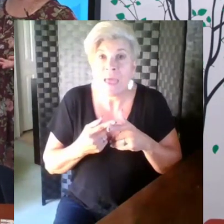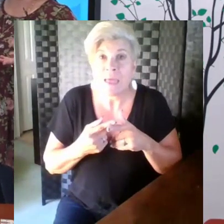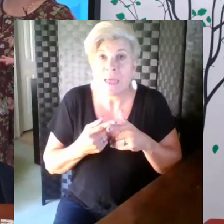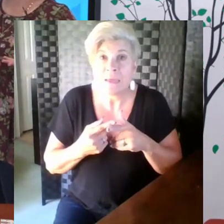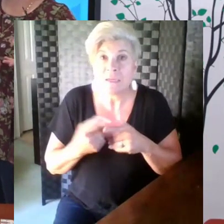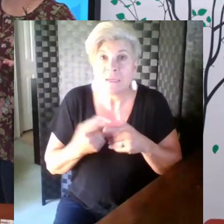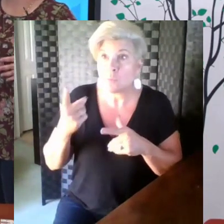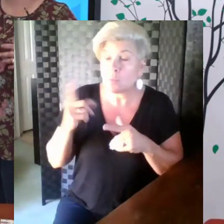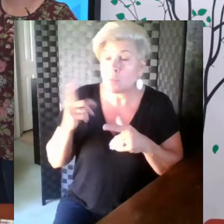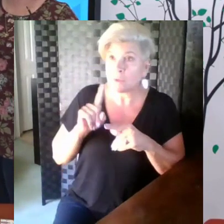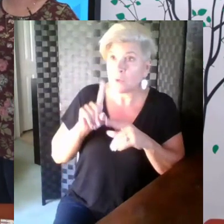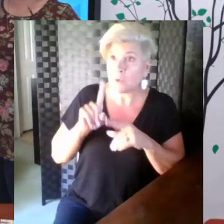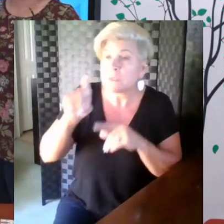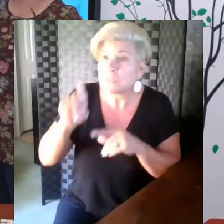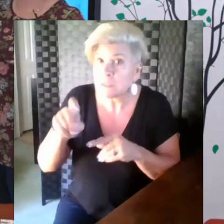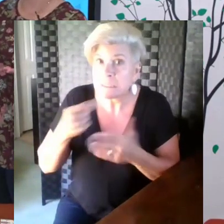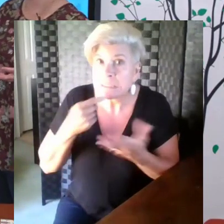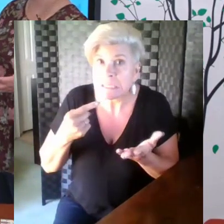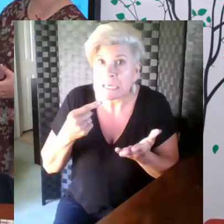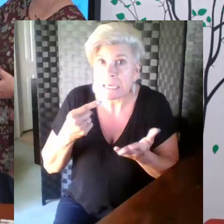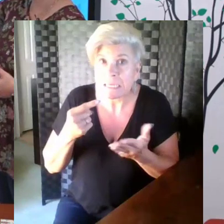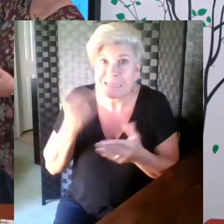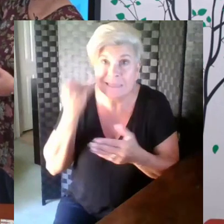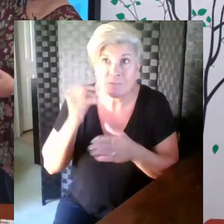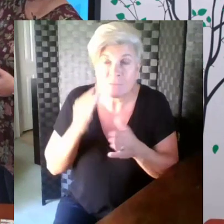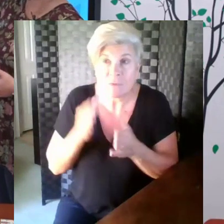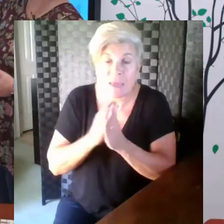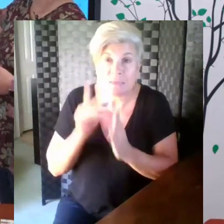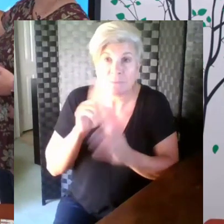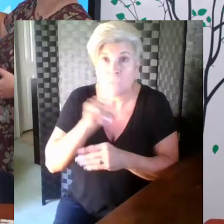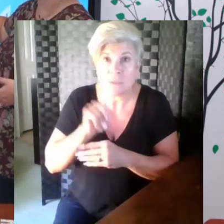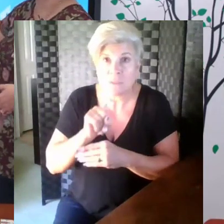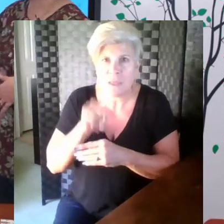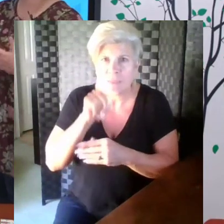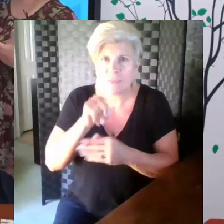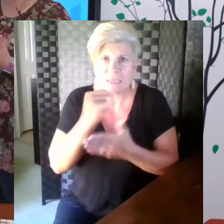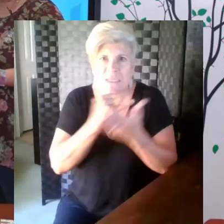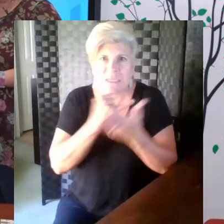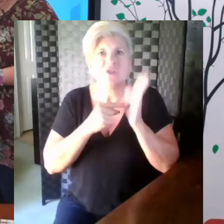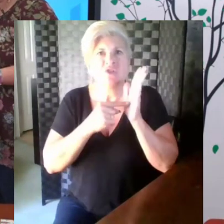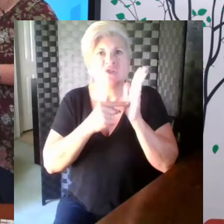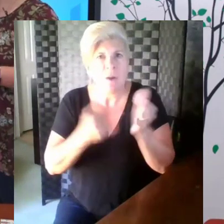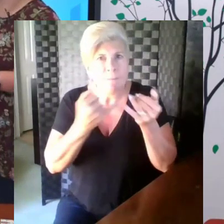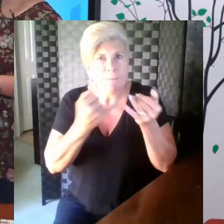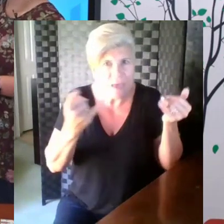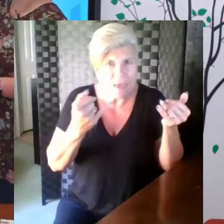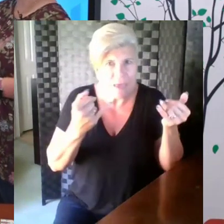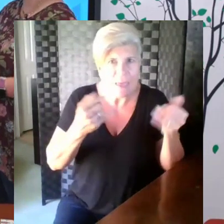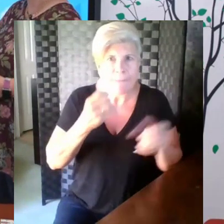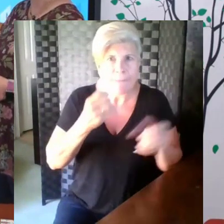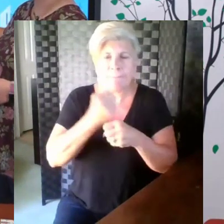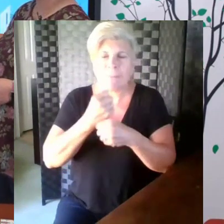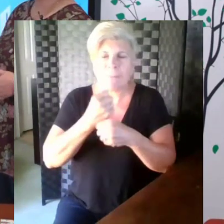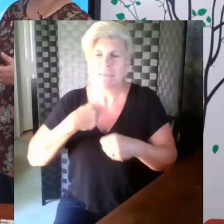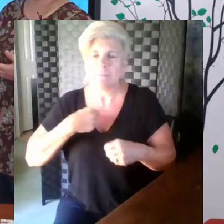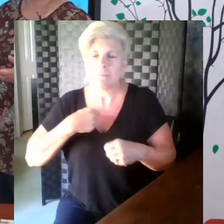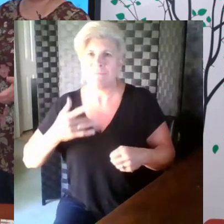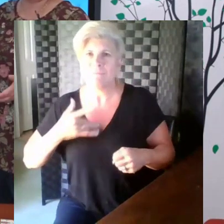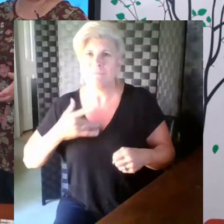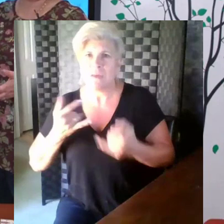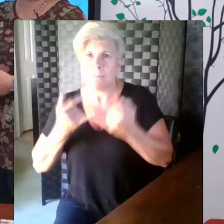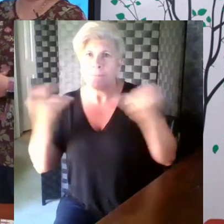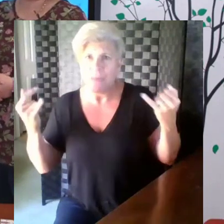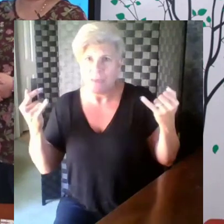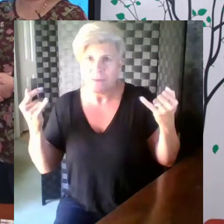question about the illustrations, you would say, or you would write, this illustration shows blank, and it makes me